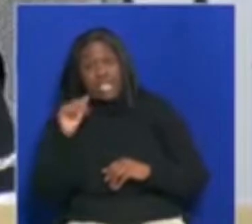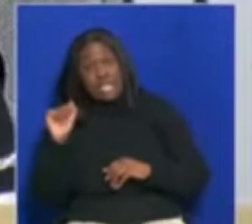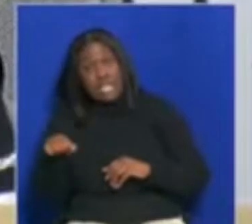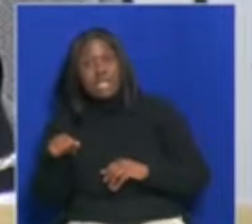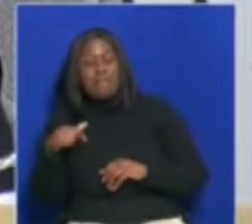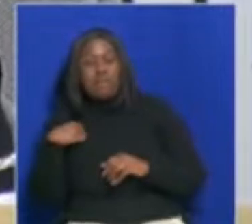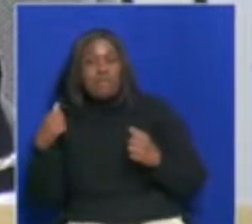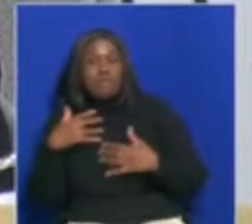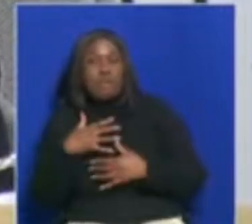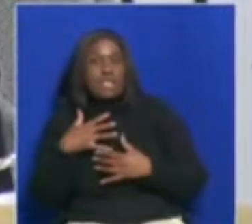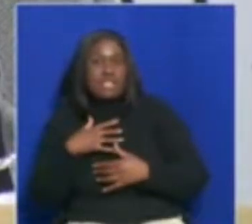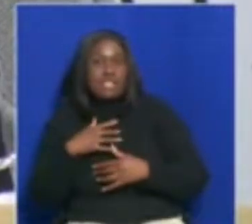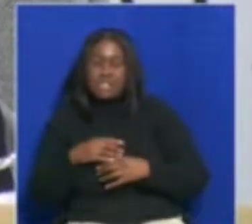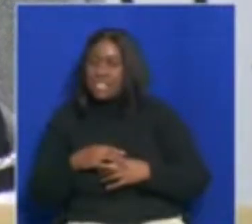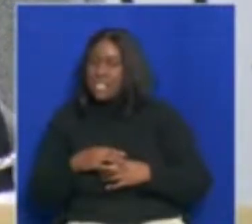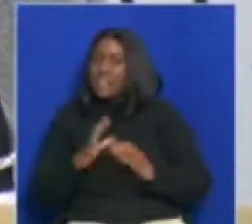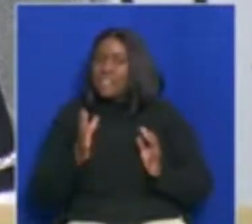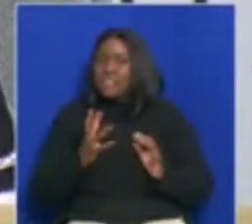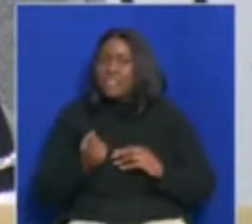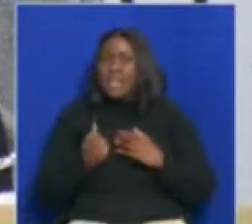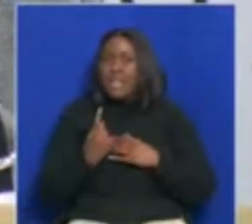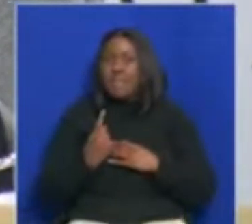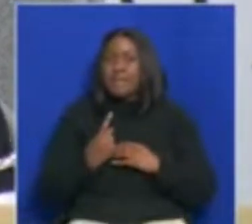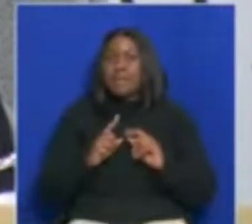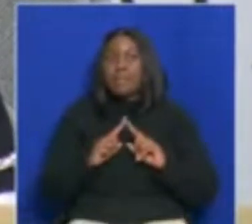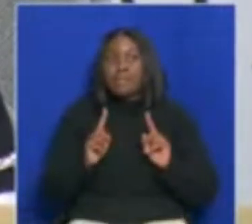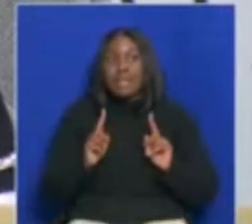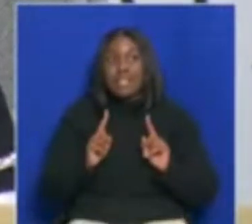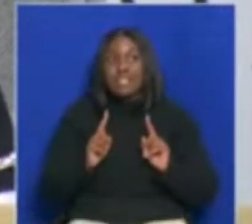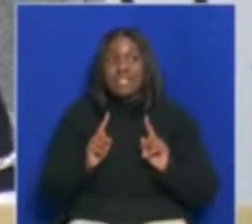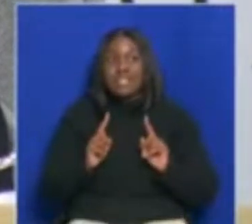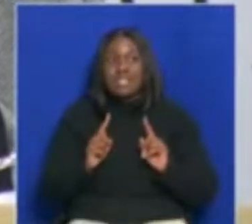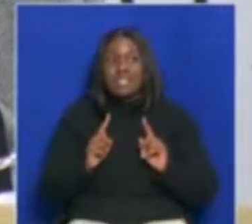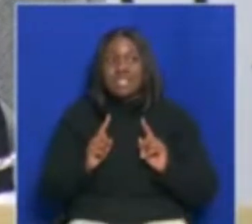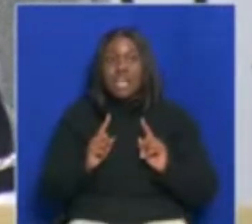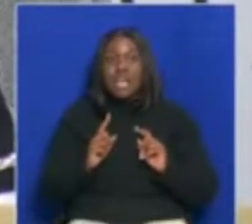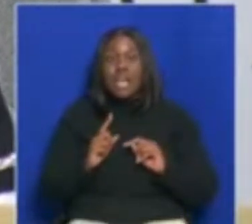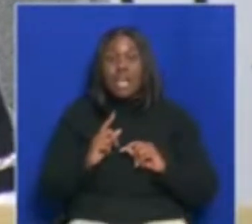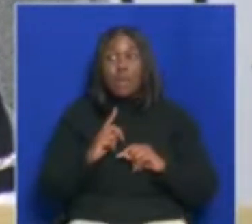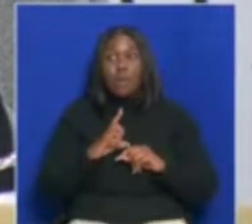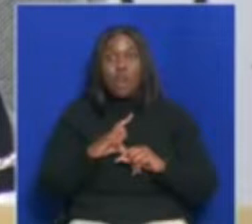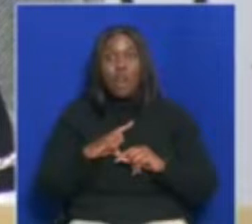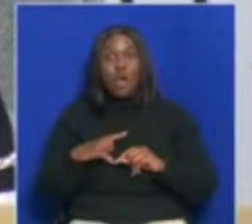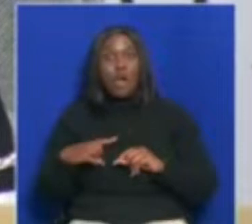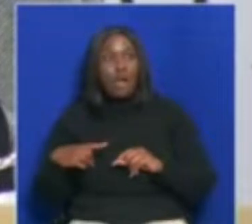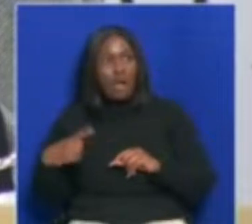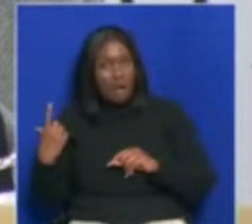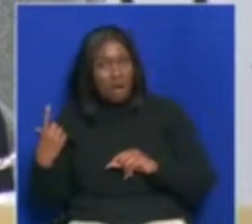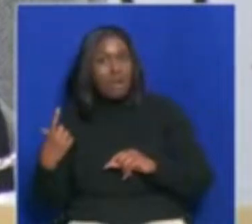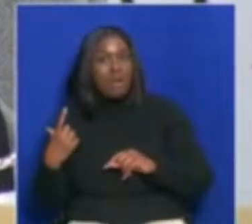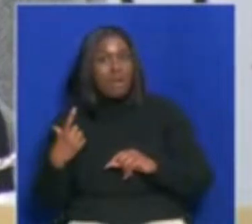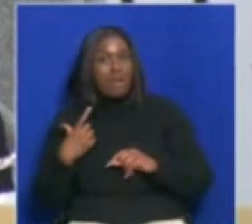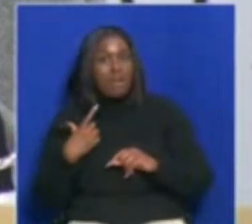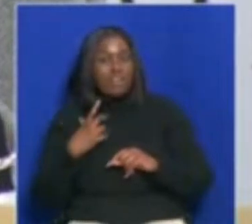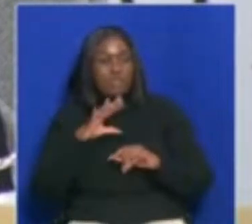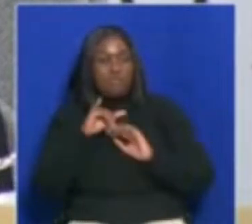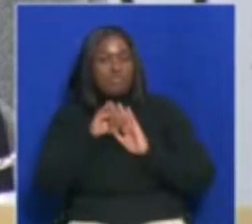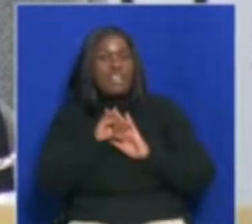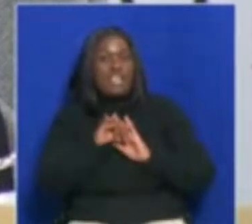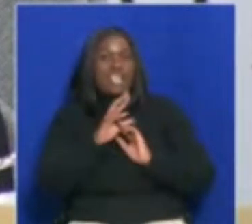No, it does, Commissioner, but it actually takes longer to recognize the voice, or maybe a